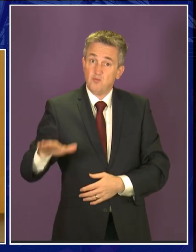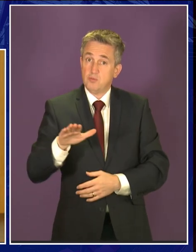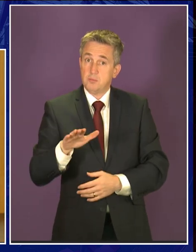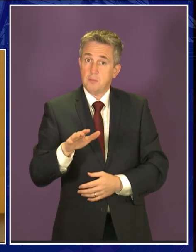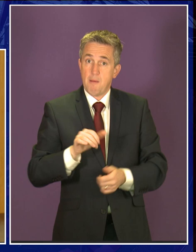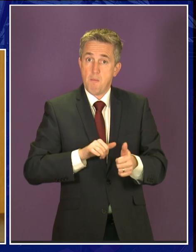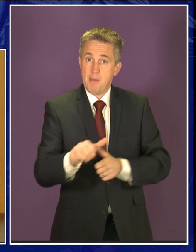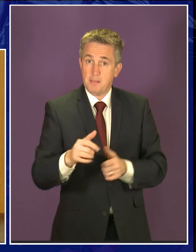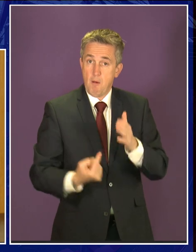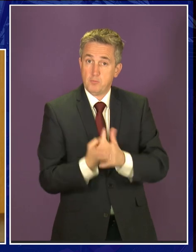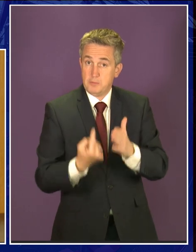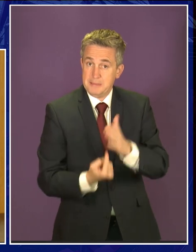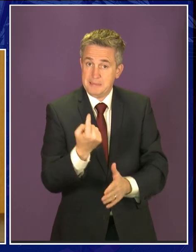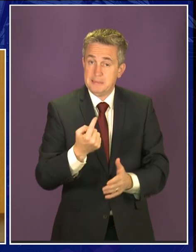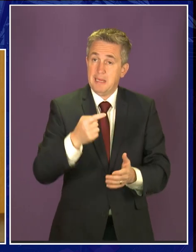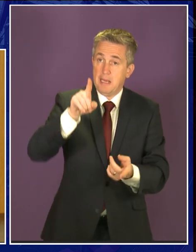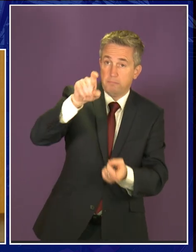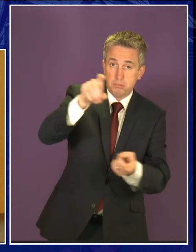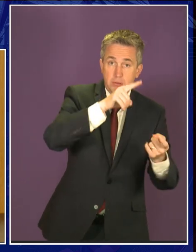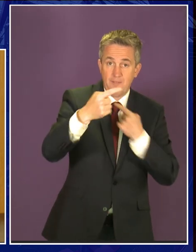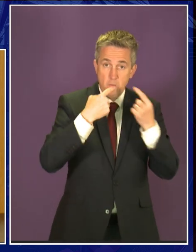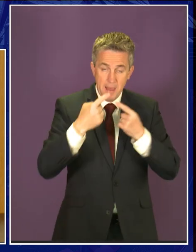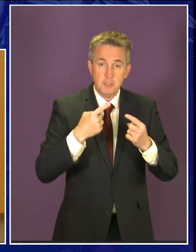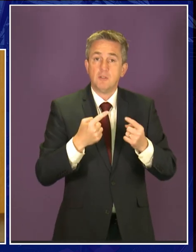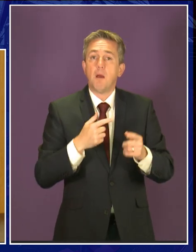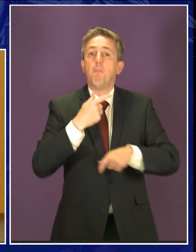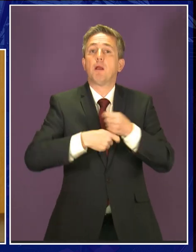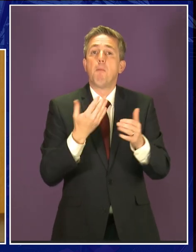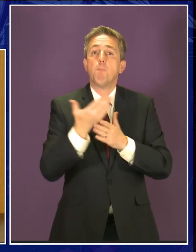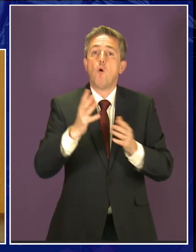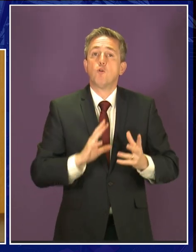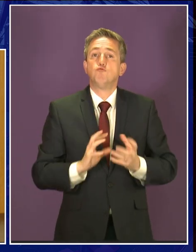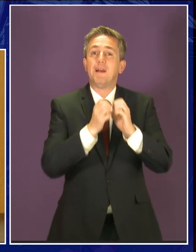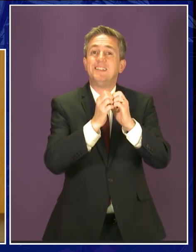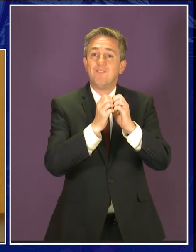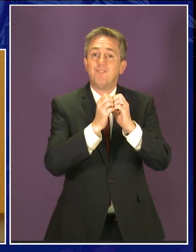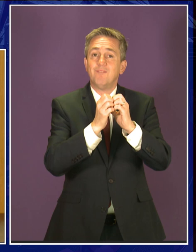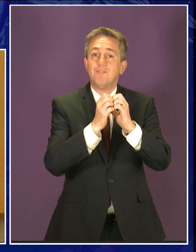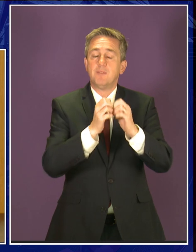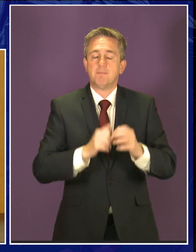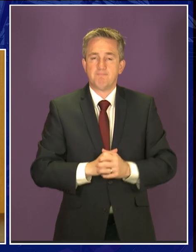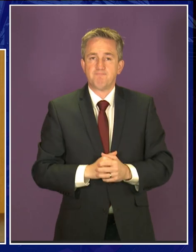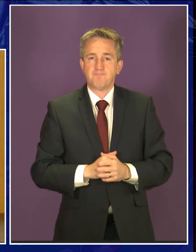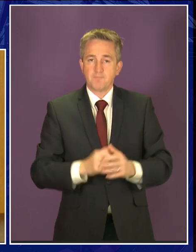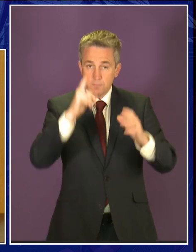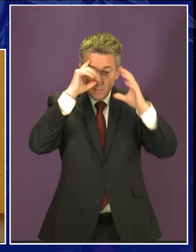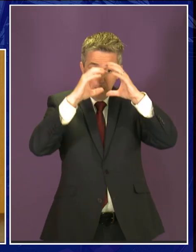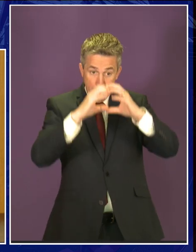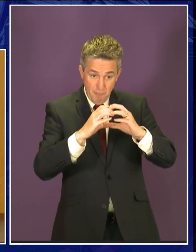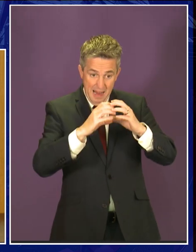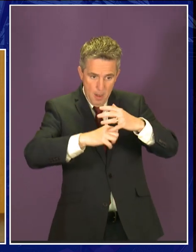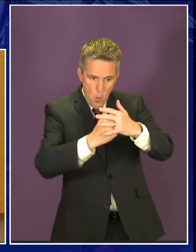advantage when it comes to synthesis of information as well as to creativity. And this change in the actual anatomy of the